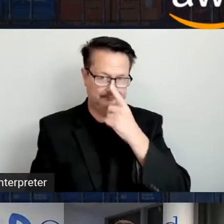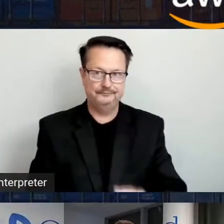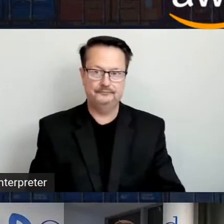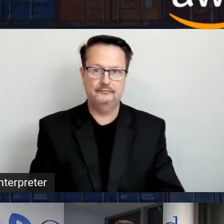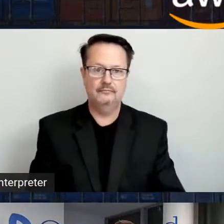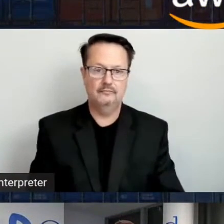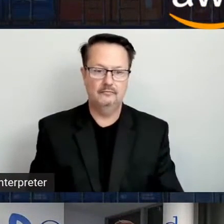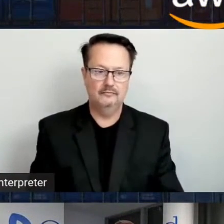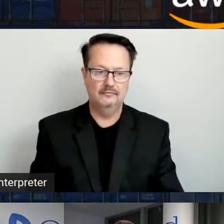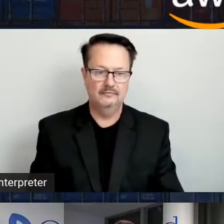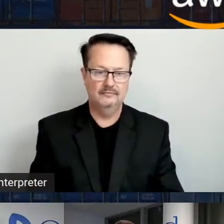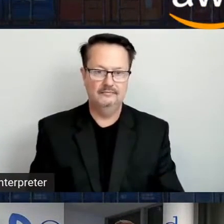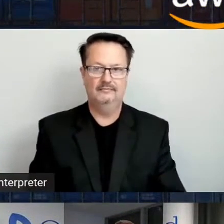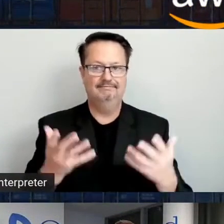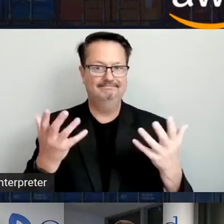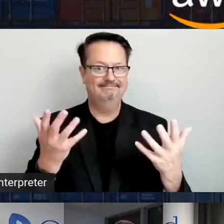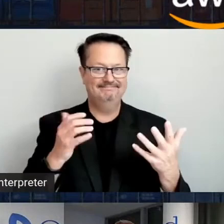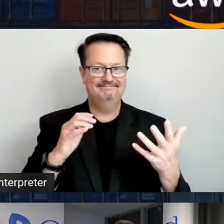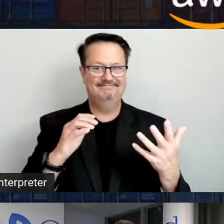Uh-oh.